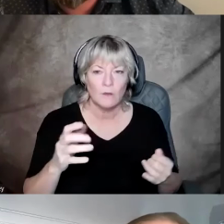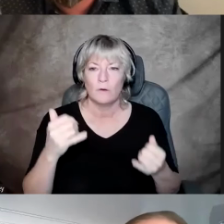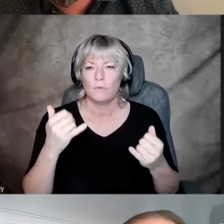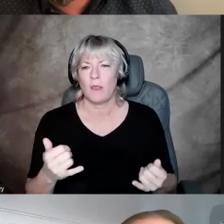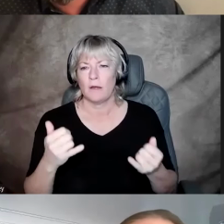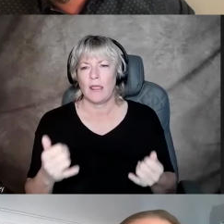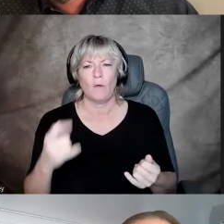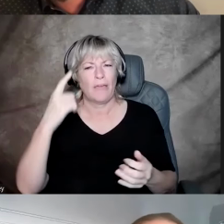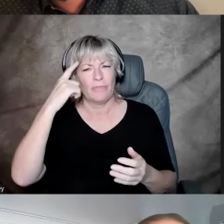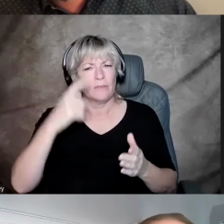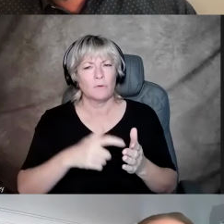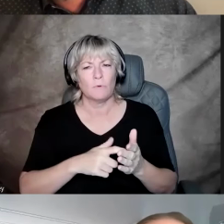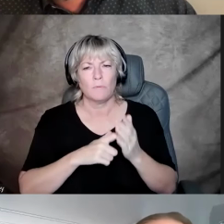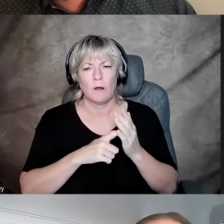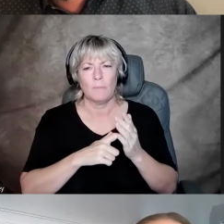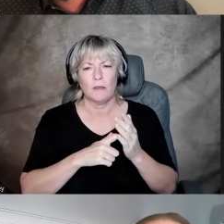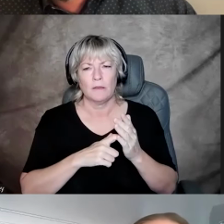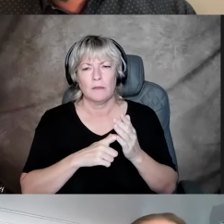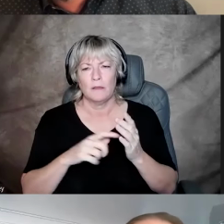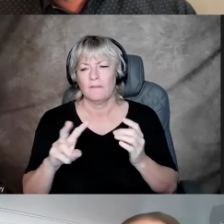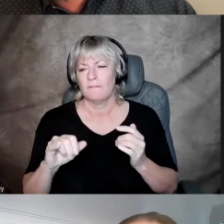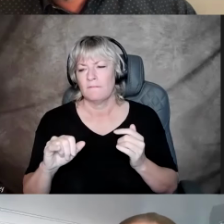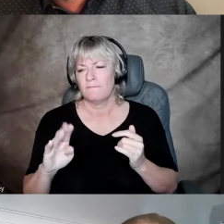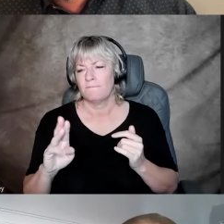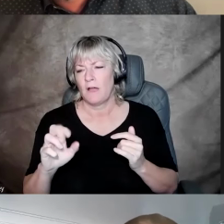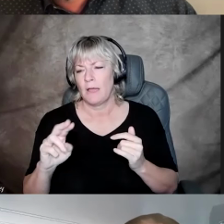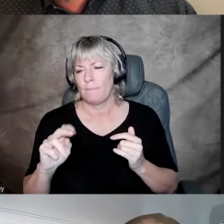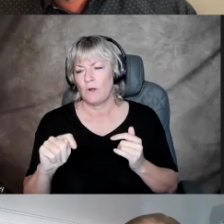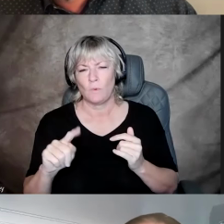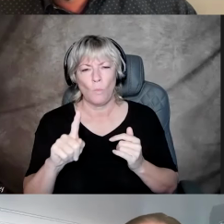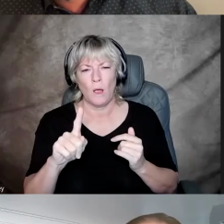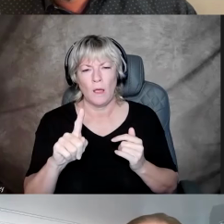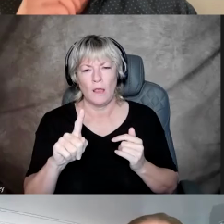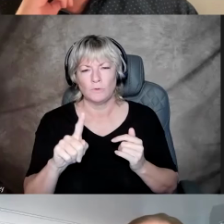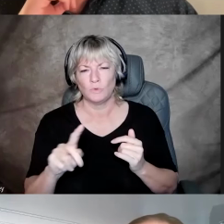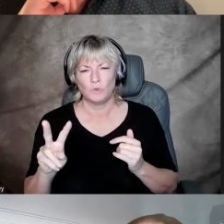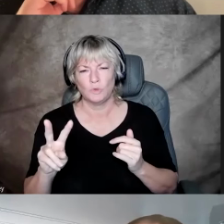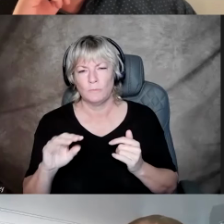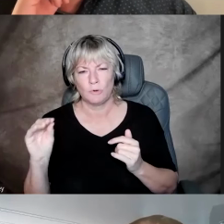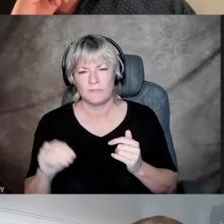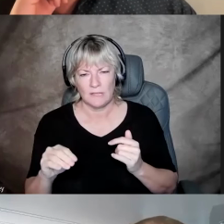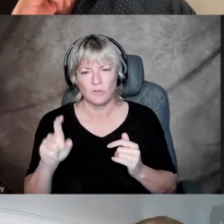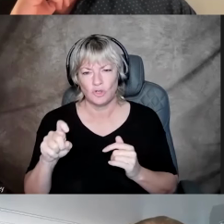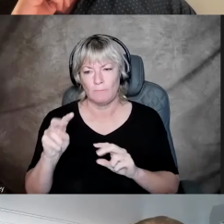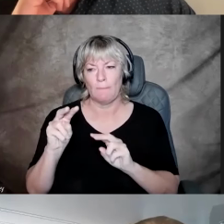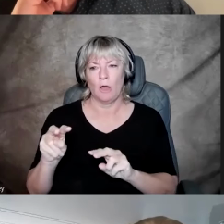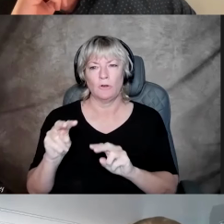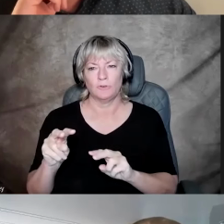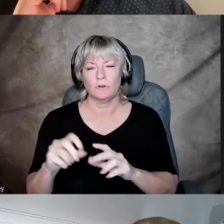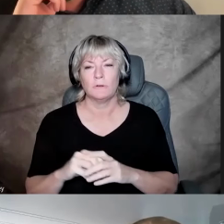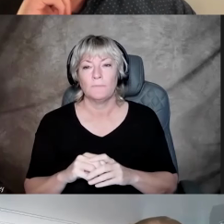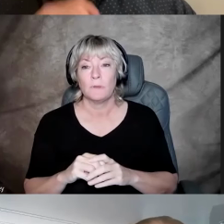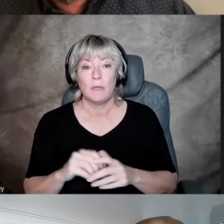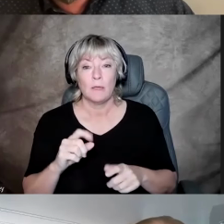the requirement is for Vibrant is like 1% to 2% or something like that of calls should be monitored. Which, if